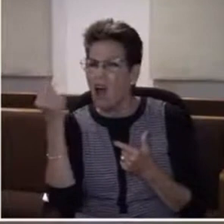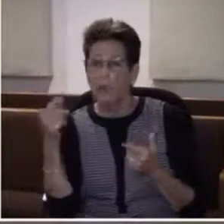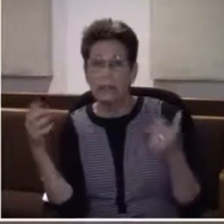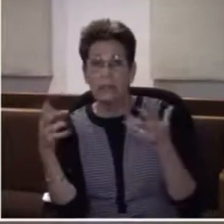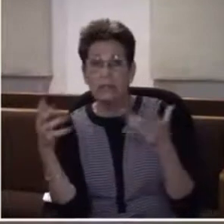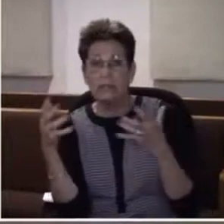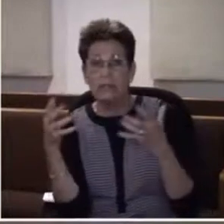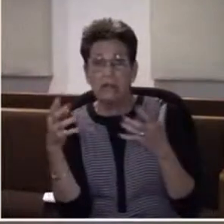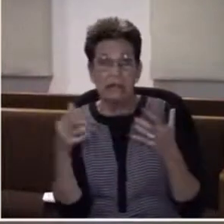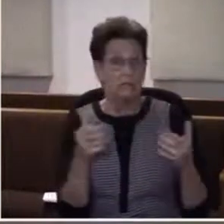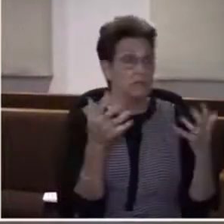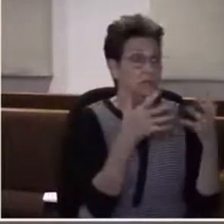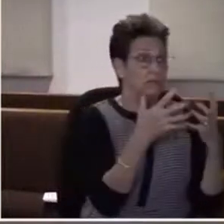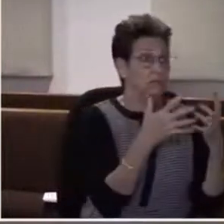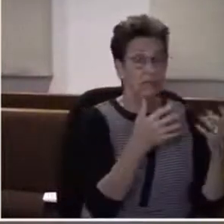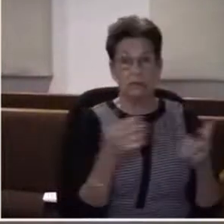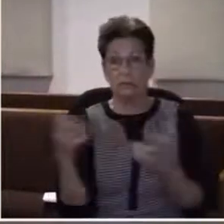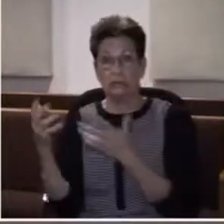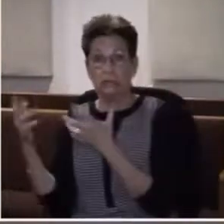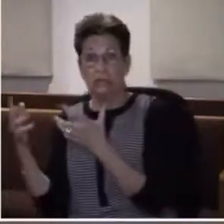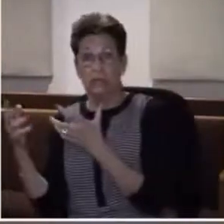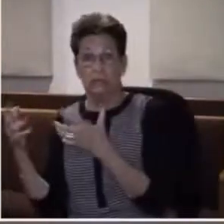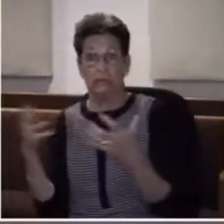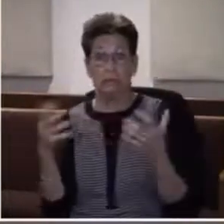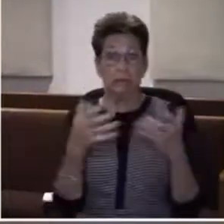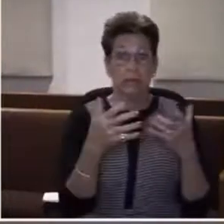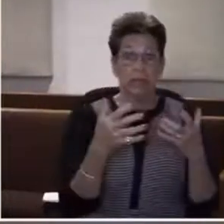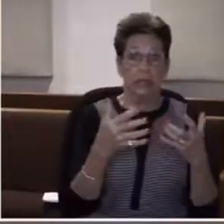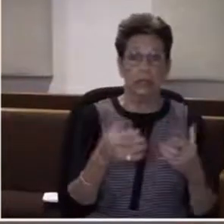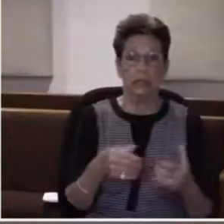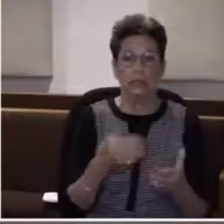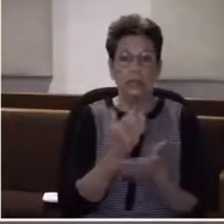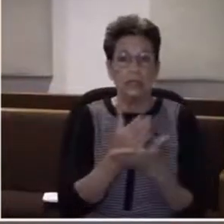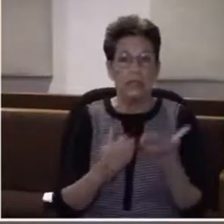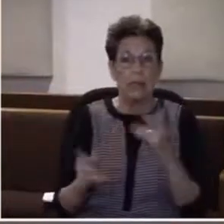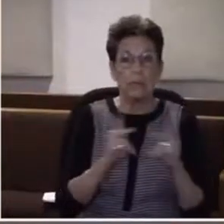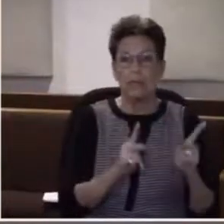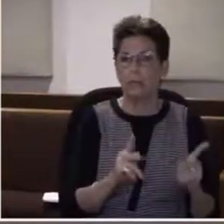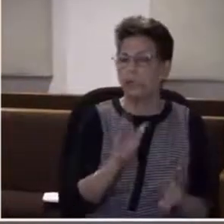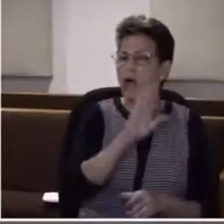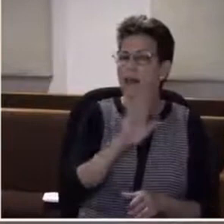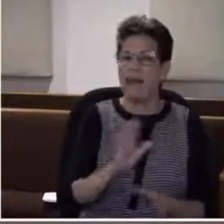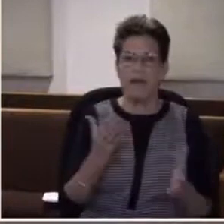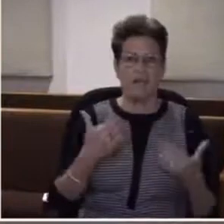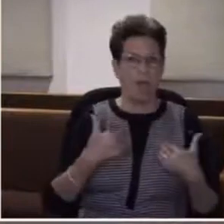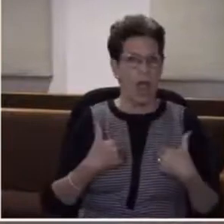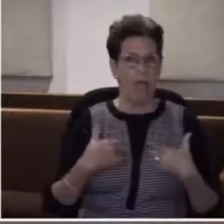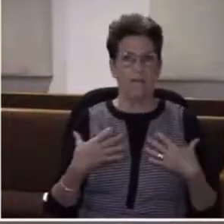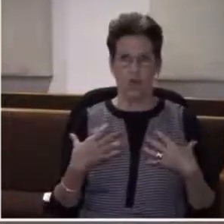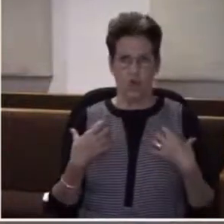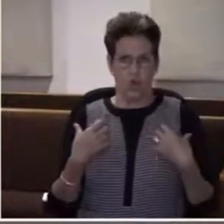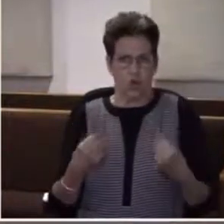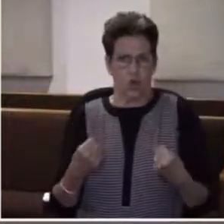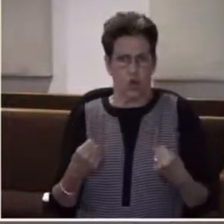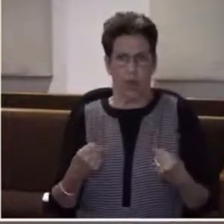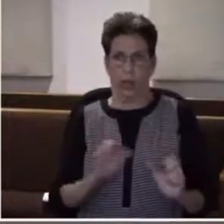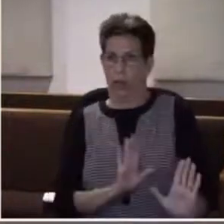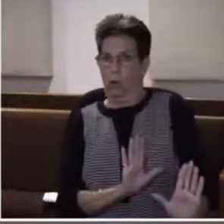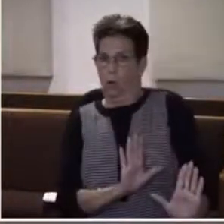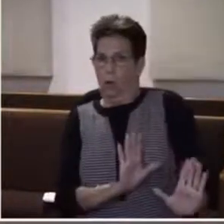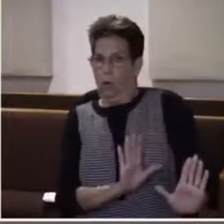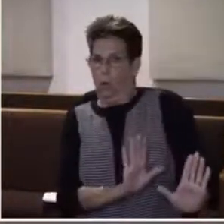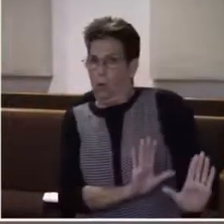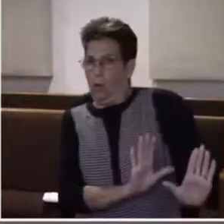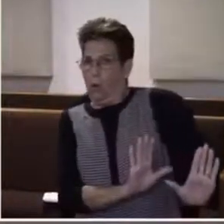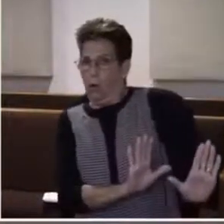Sometimes God's people feel like a failure because they never have courage to step out by faith. They're the ones that always hold back.